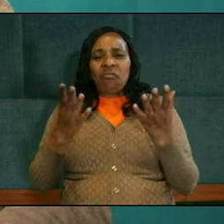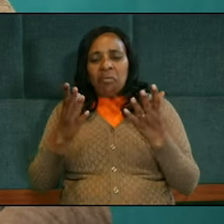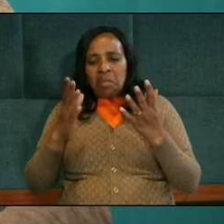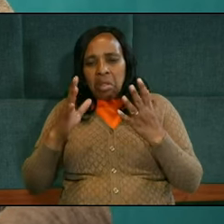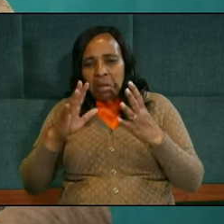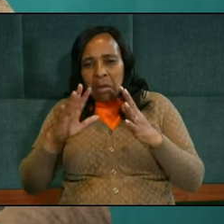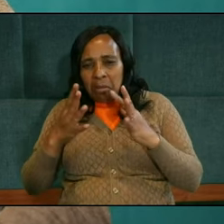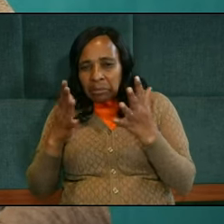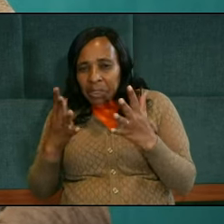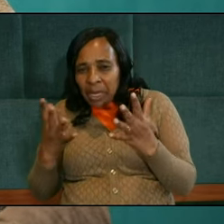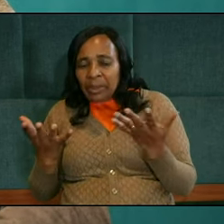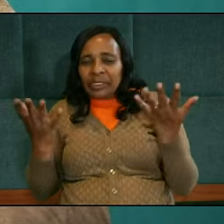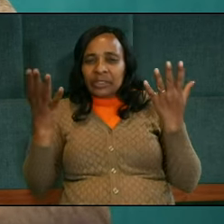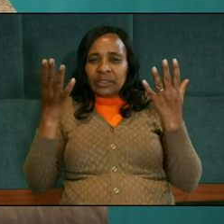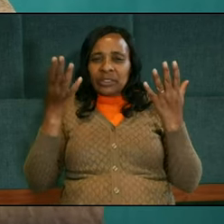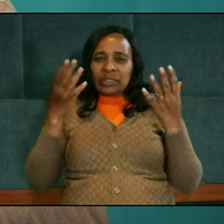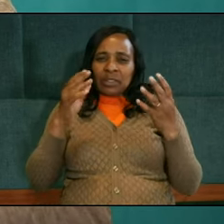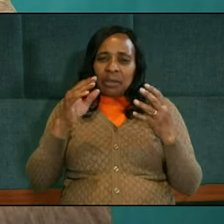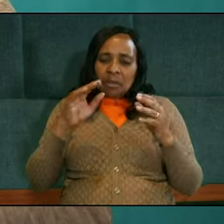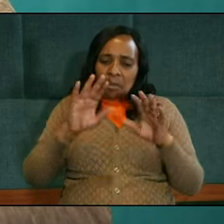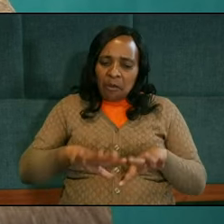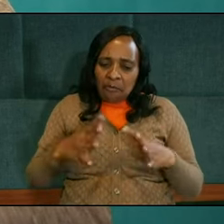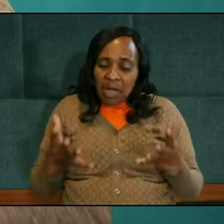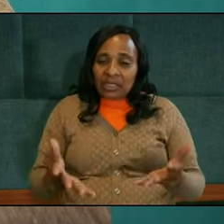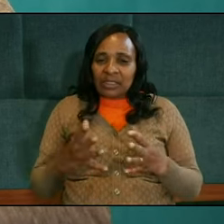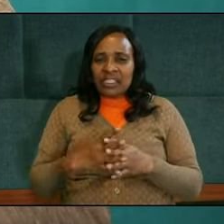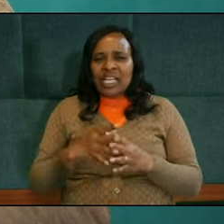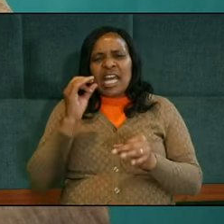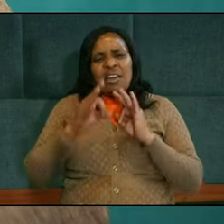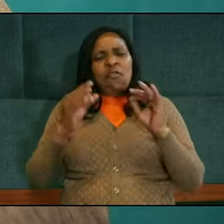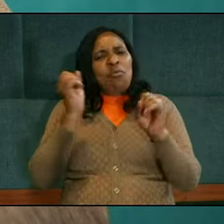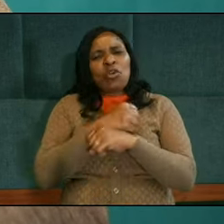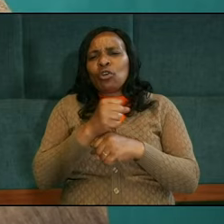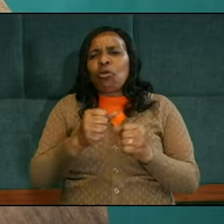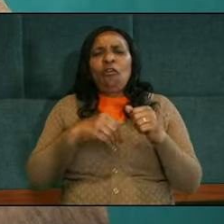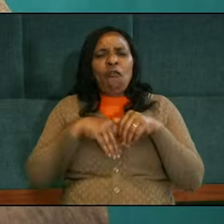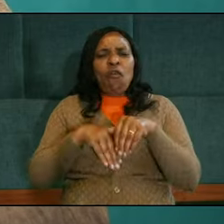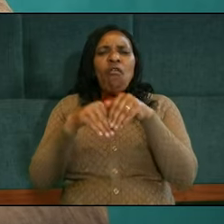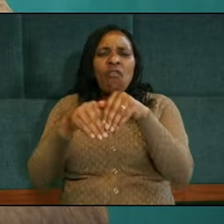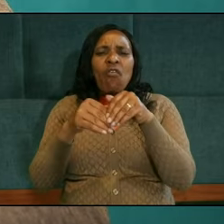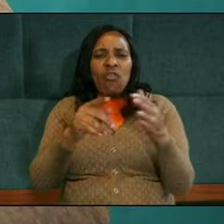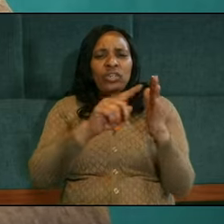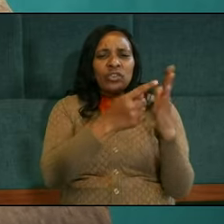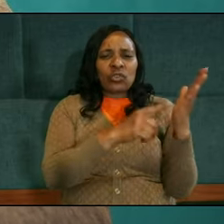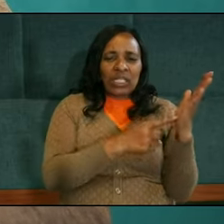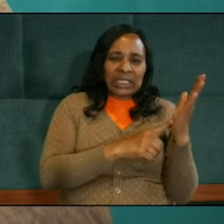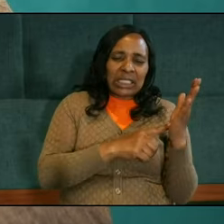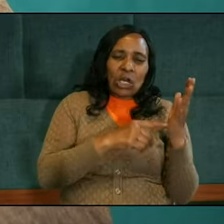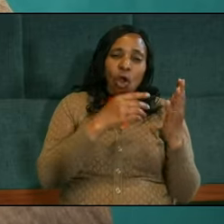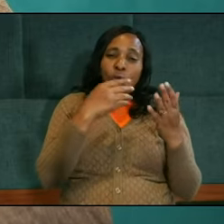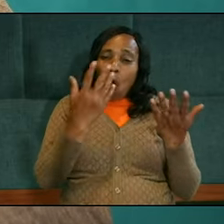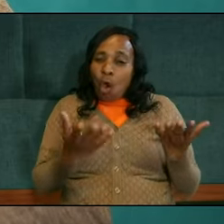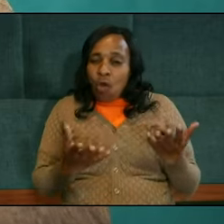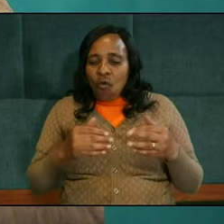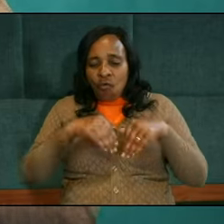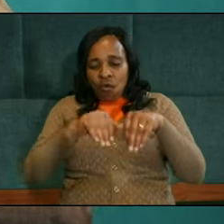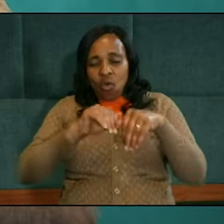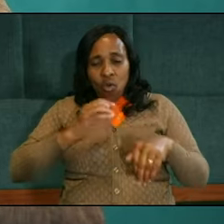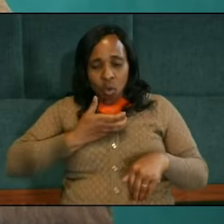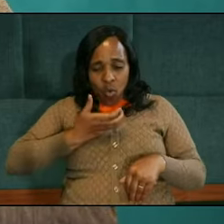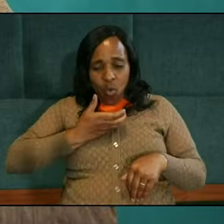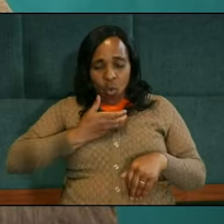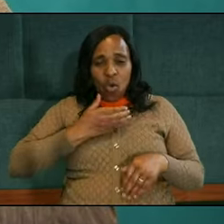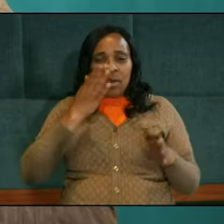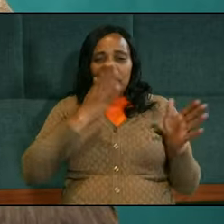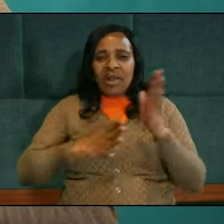see. But when we do not follow the framework or we step out of that, trying to follow our own plan, God now tends